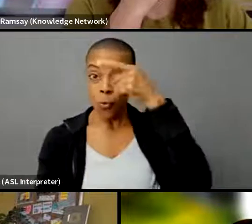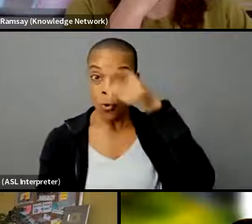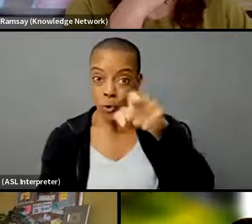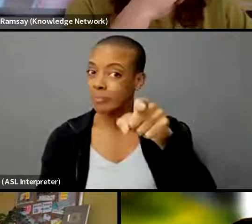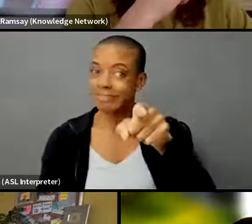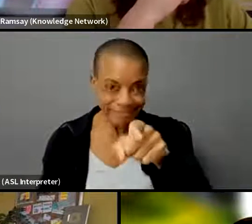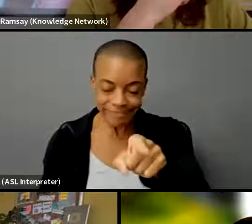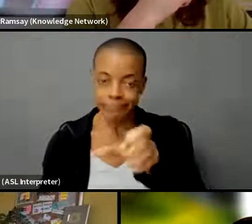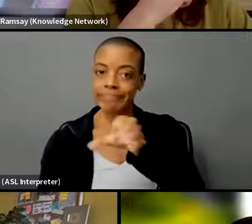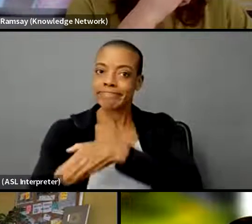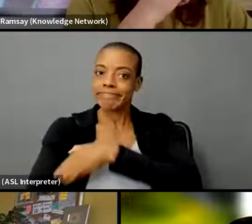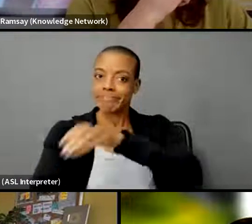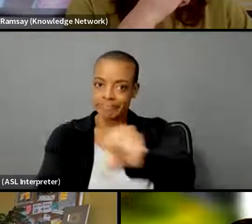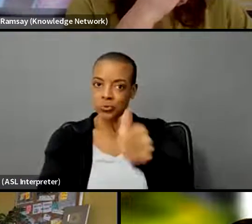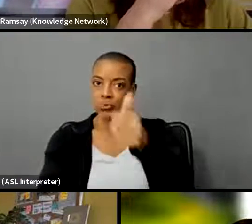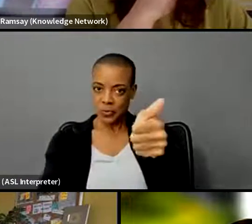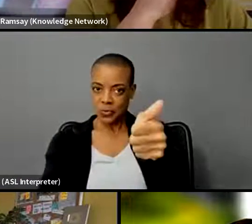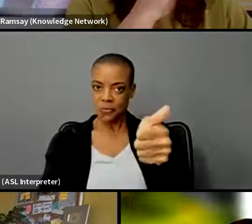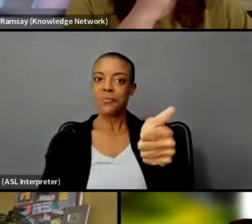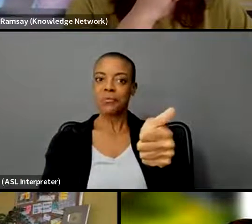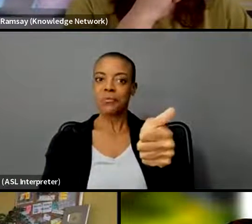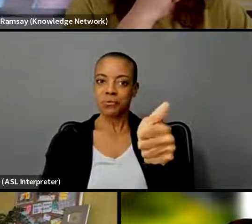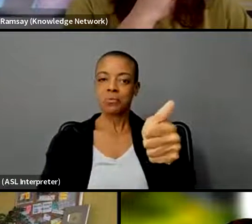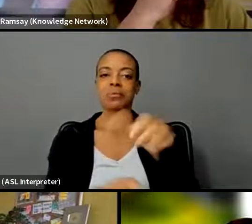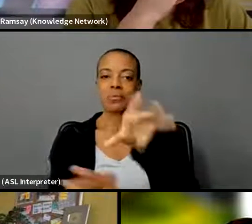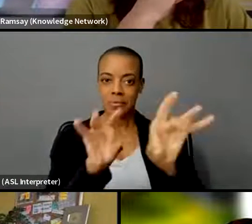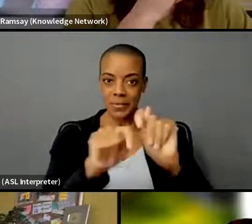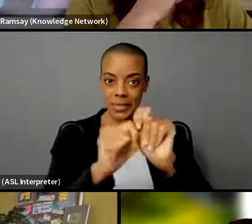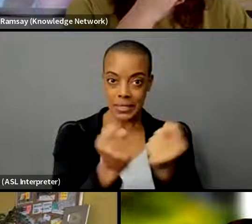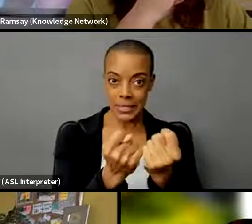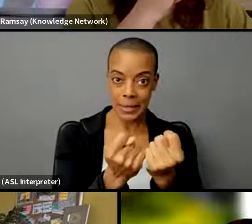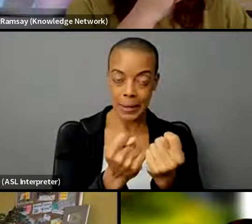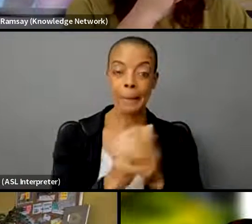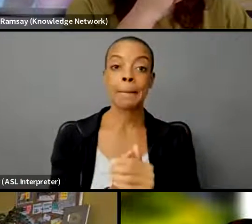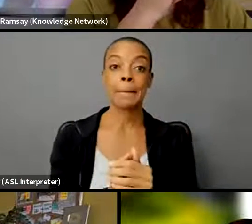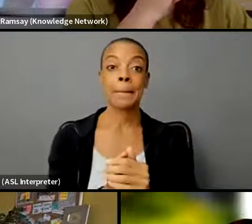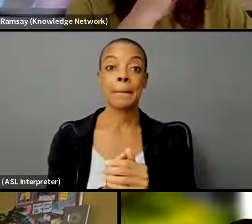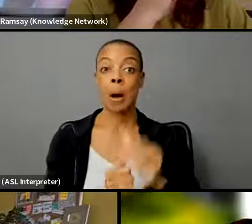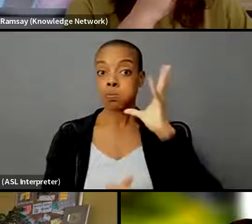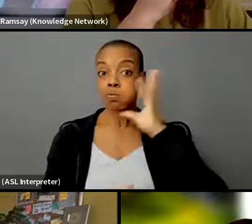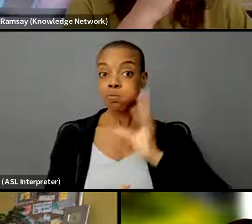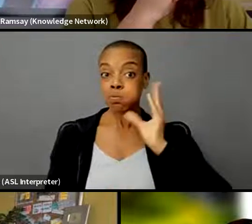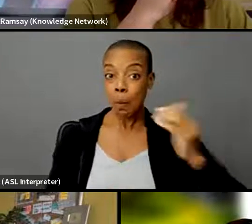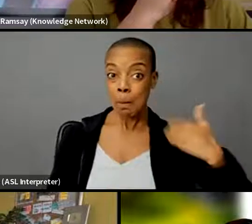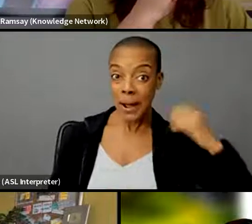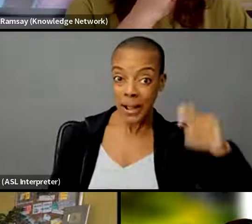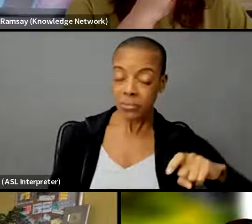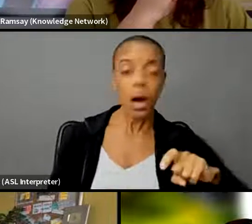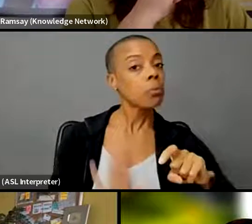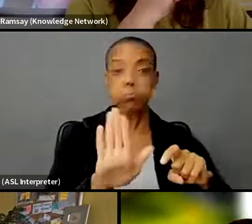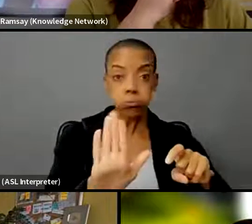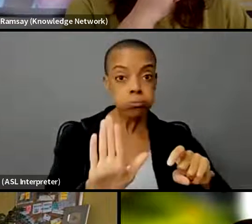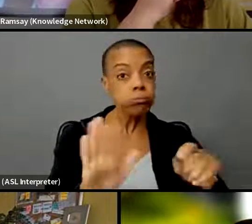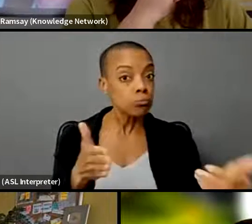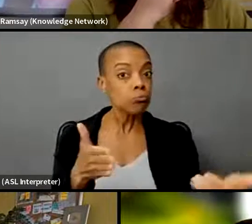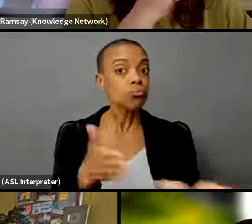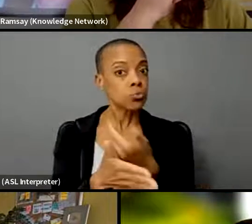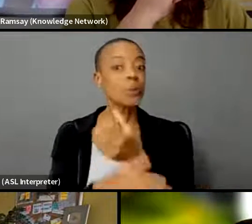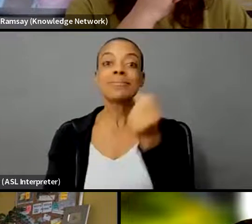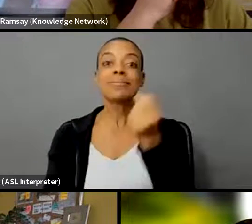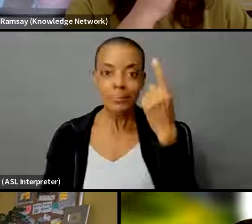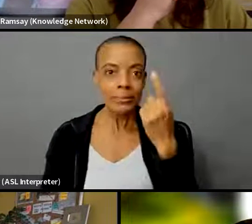yourself. You don't have to have worked with a broadcaster before, but you do have to have that ability to produce to CBC's broadcast